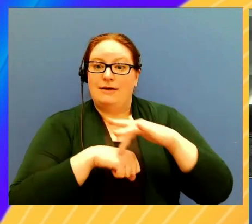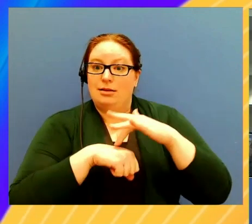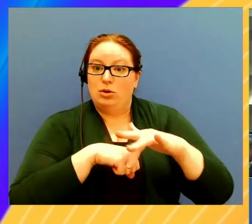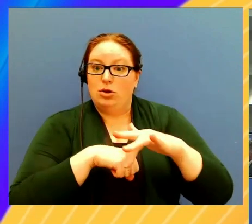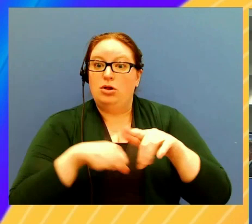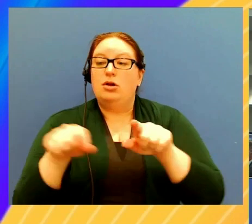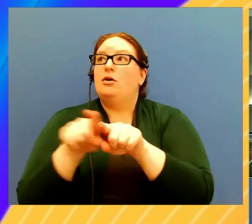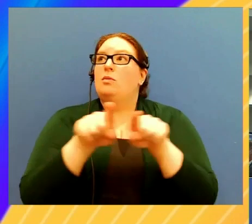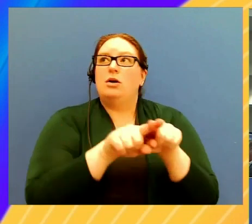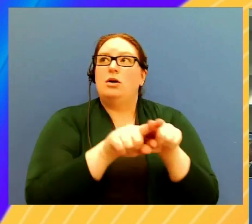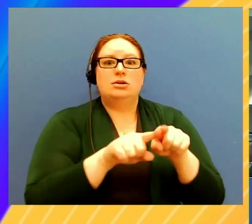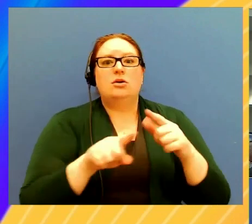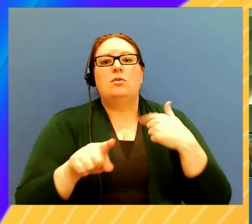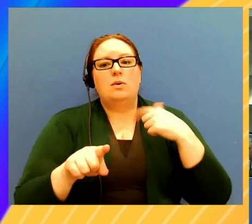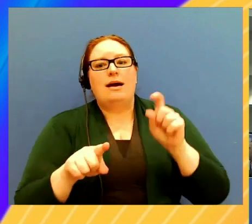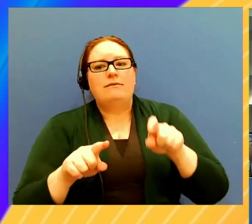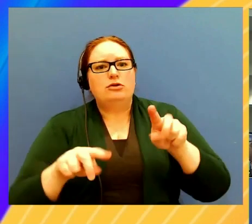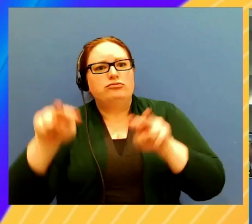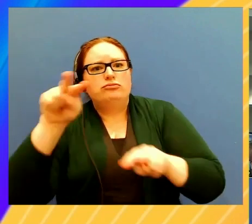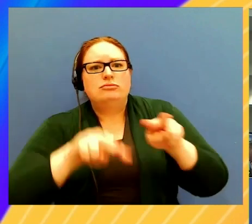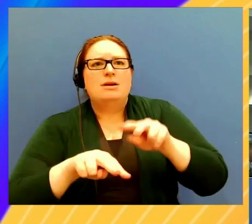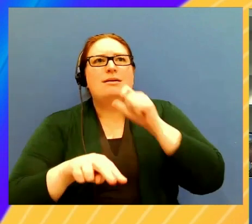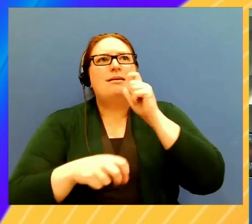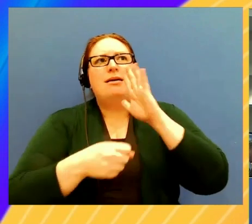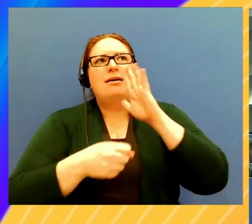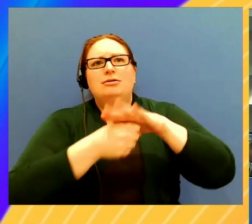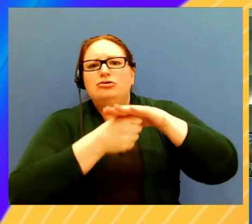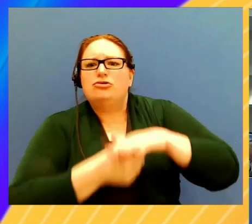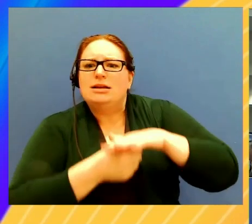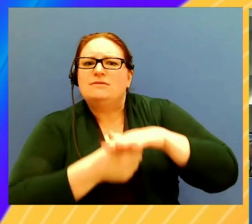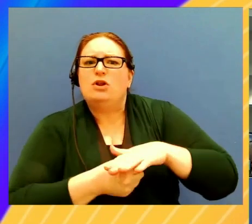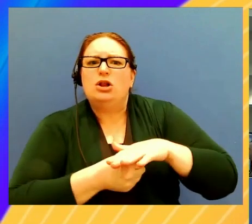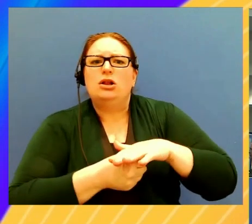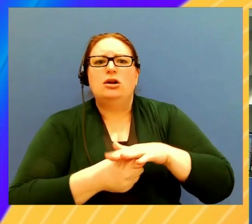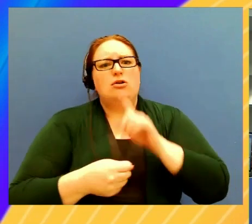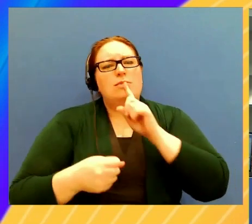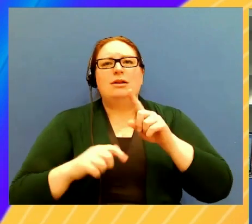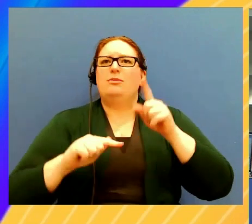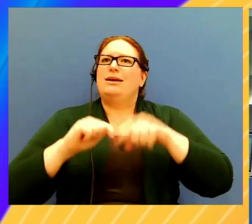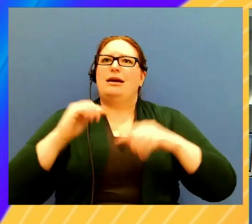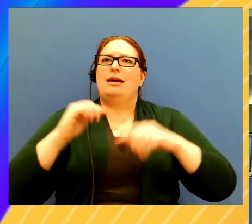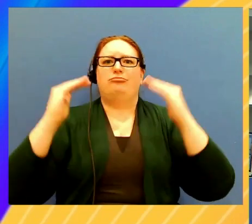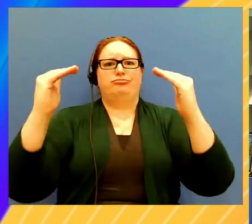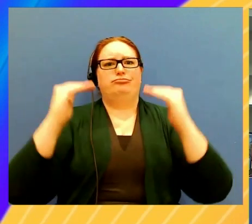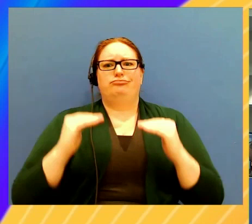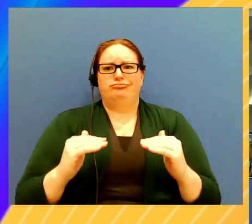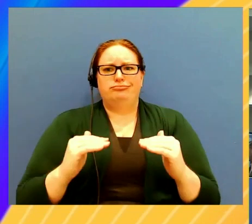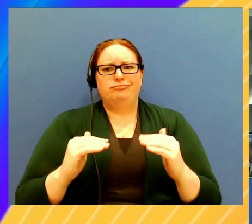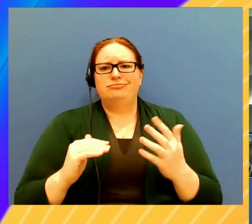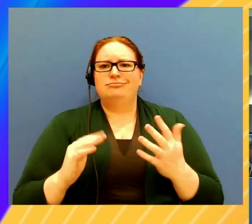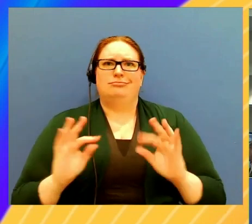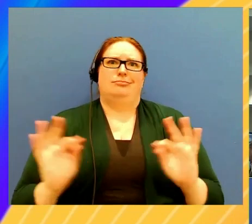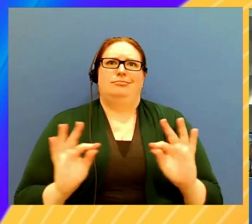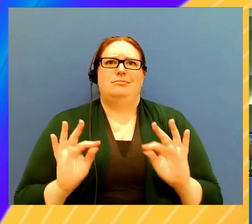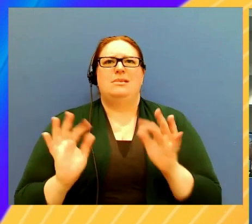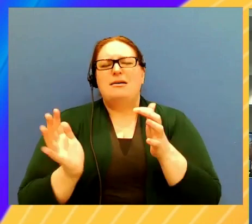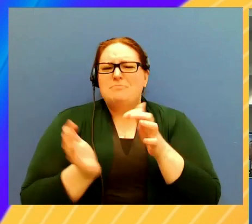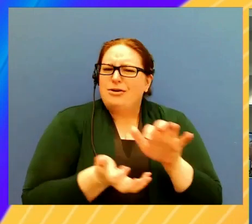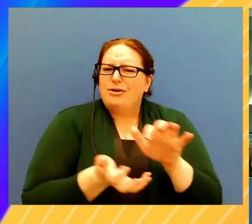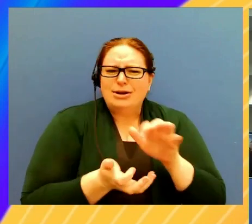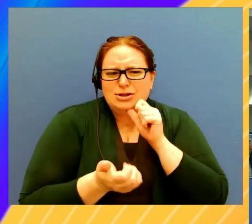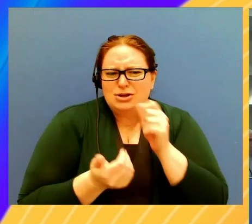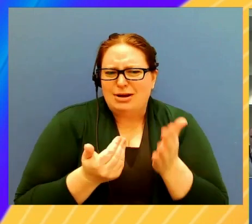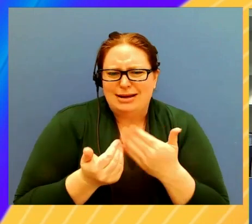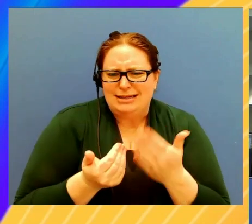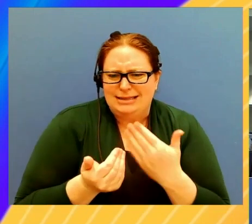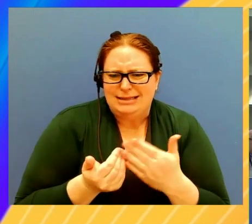can't. We got to look at it as not so much a stressful thing. At the end of the day, we can't downplay that migrations are not the easiest thing for people, and